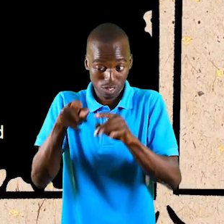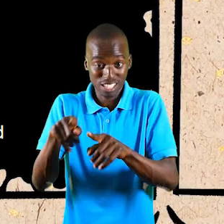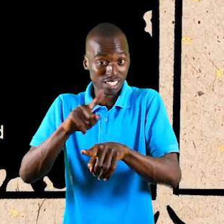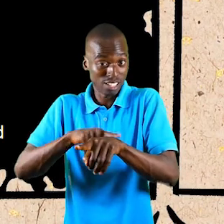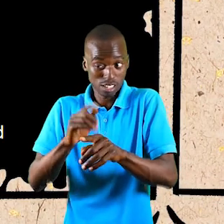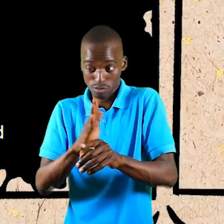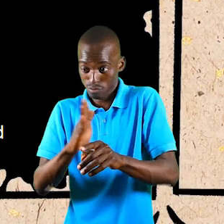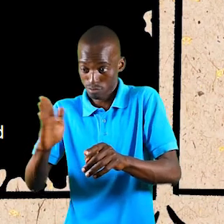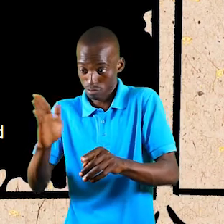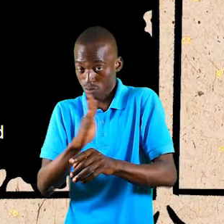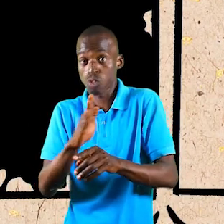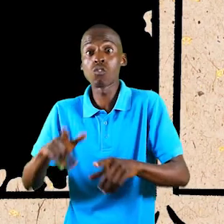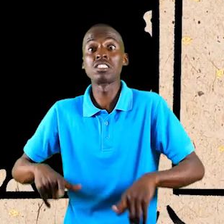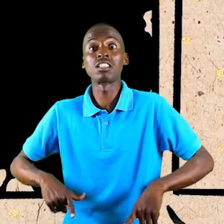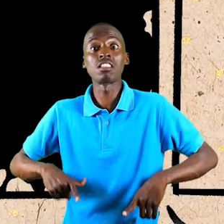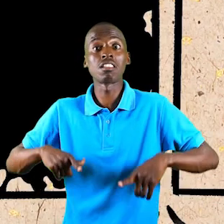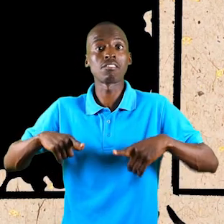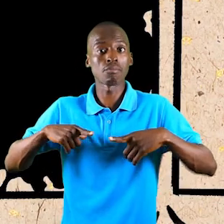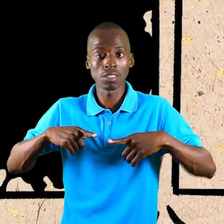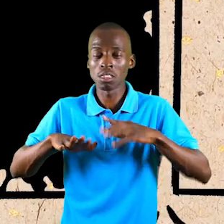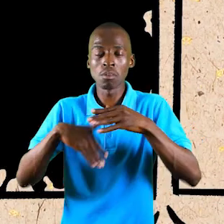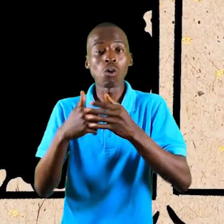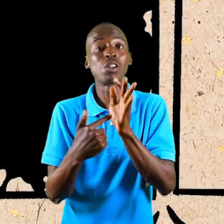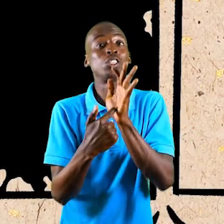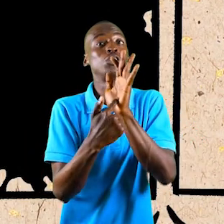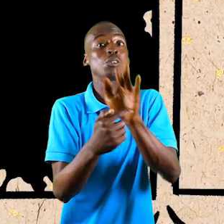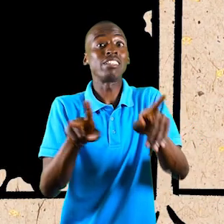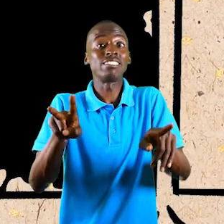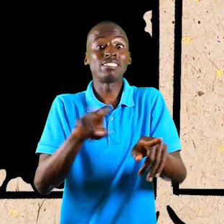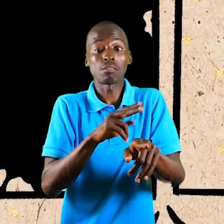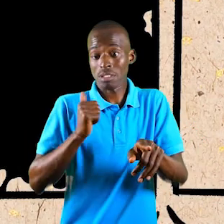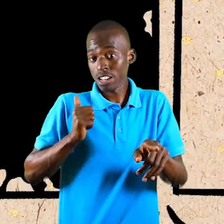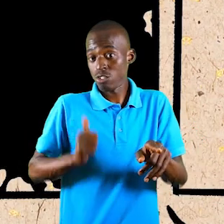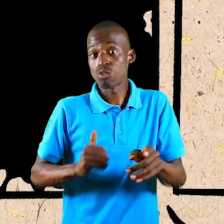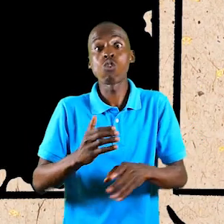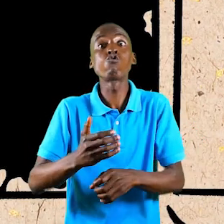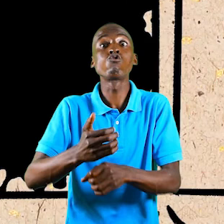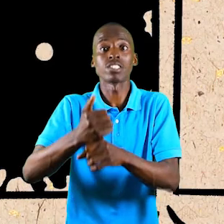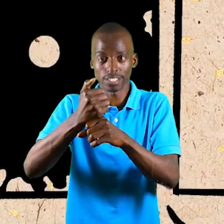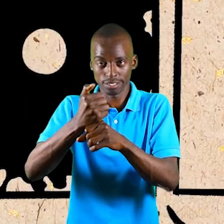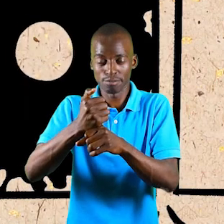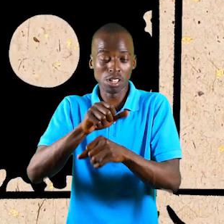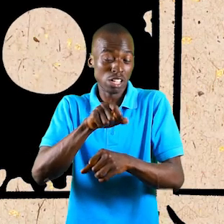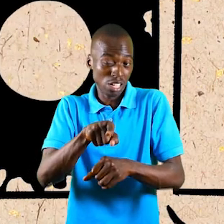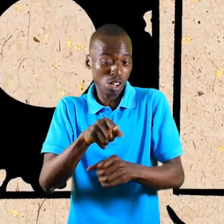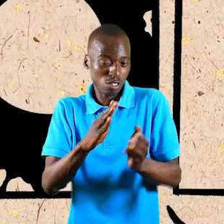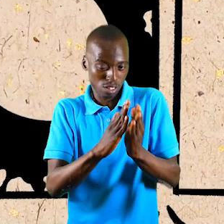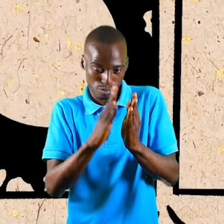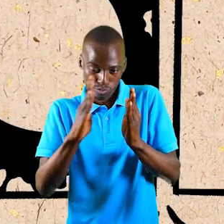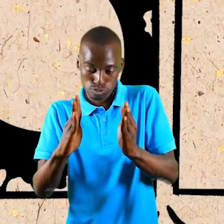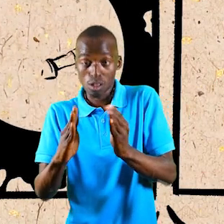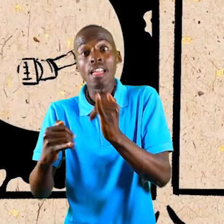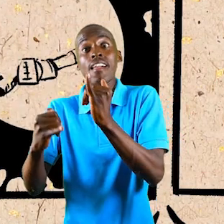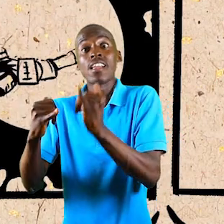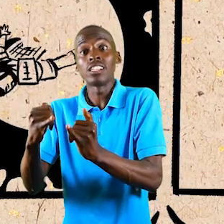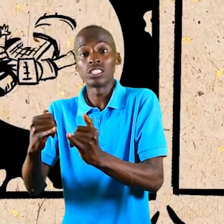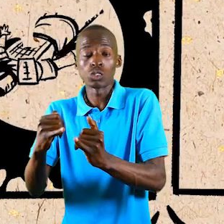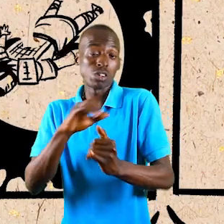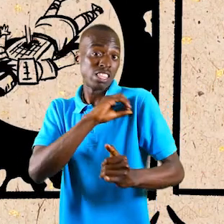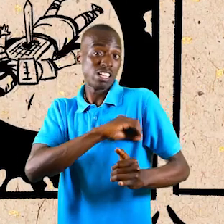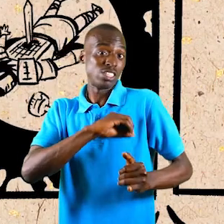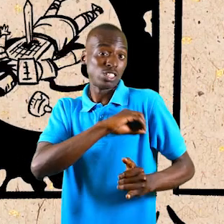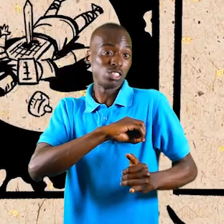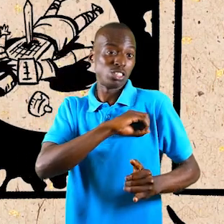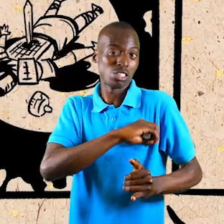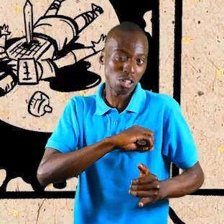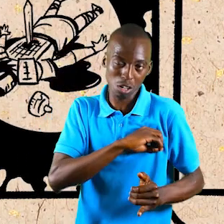very period of his life, and they all express the same attitude of trust. And so this section of the book ends with Saul coming